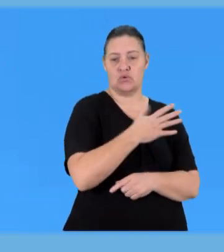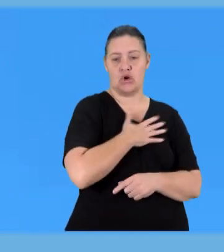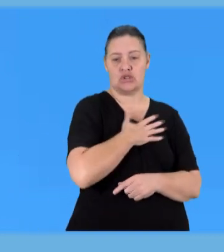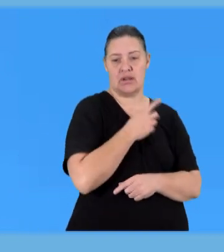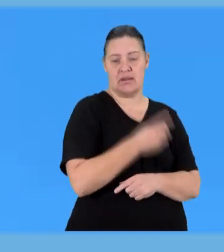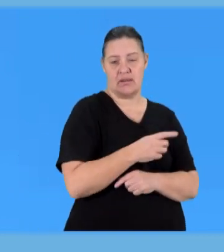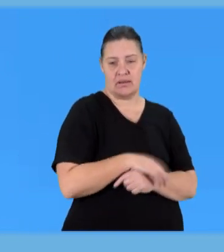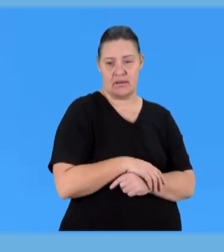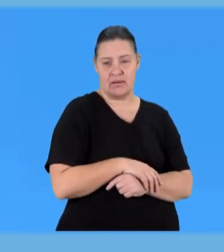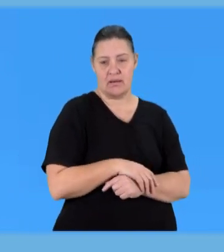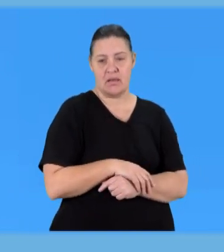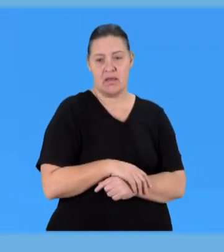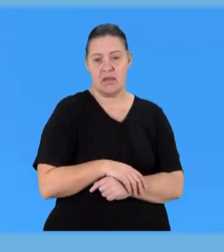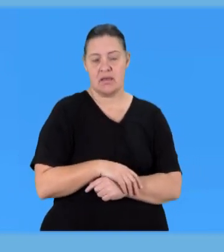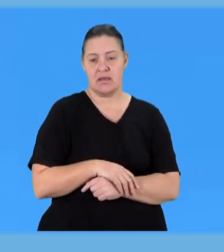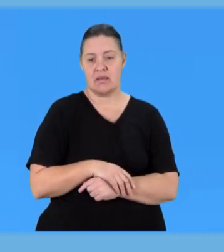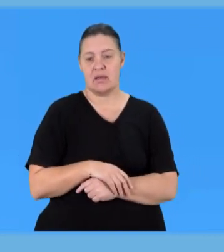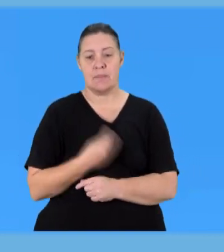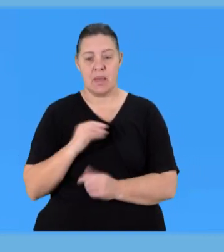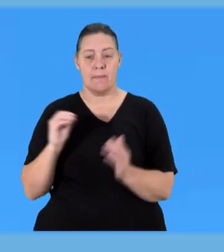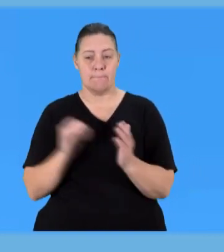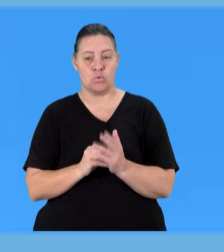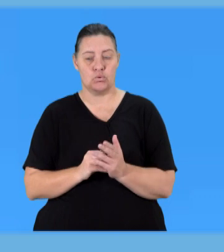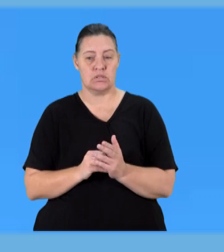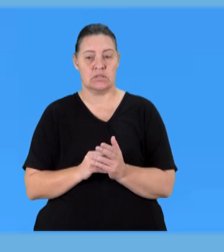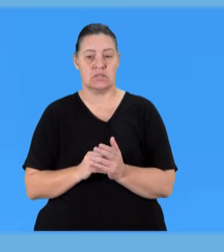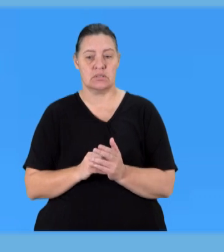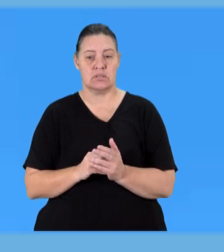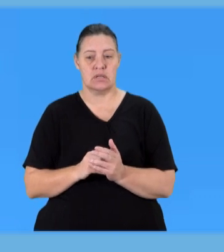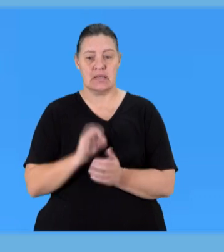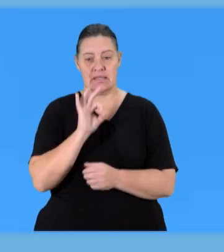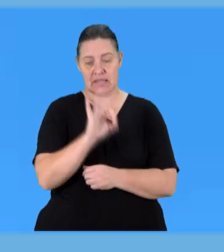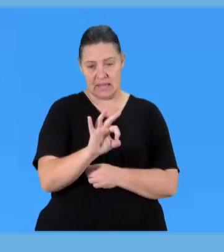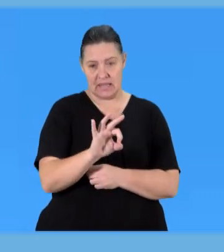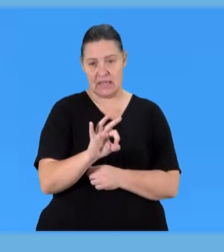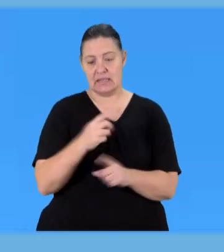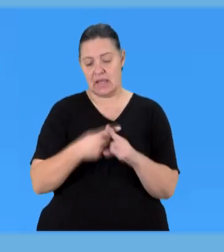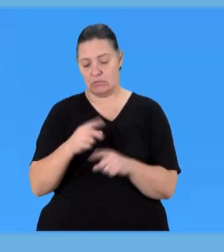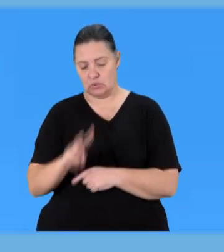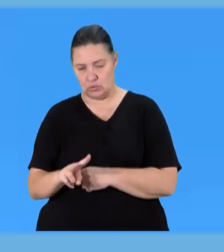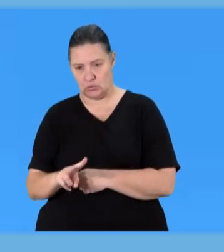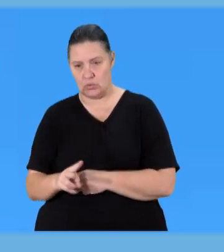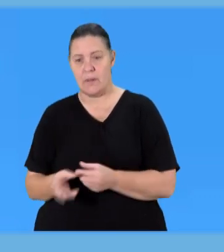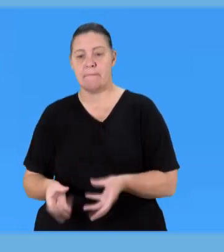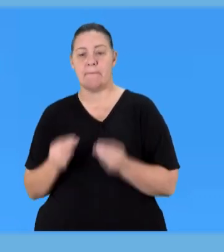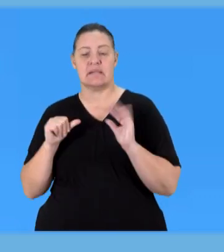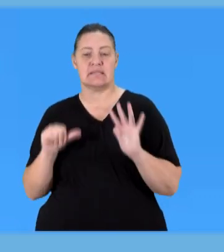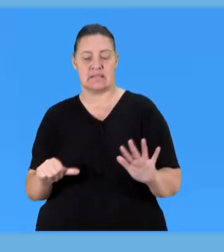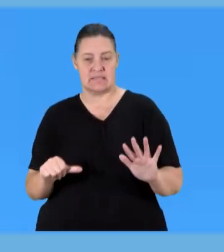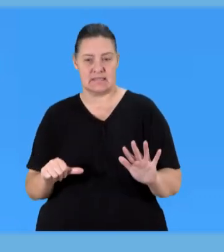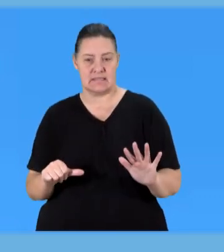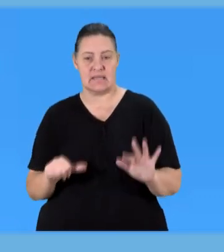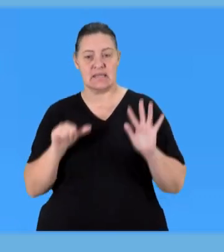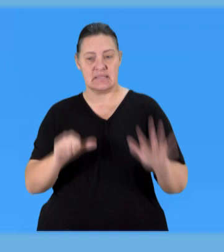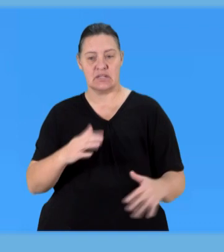still have 2 oxygens. So if I then put in a 3 there, so that 3 multiplied by 2 is going to